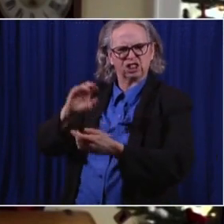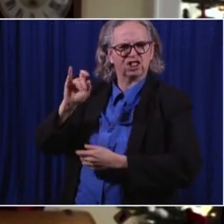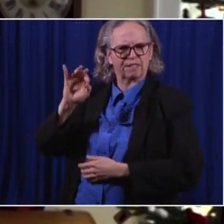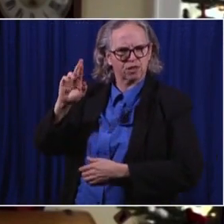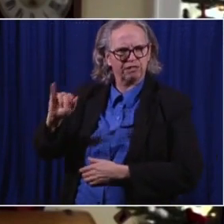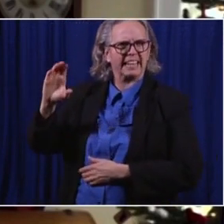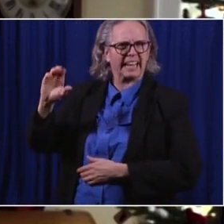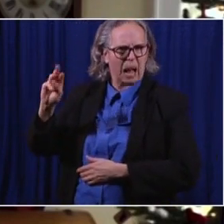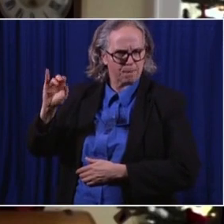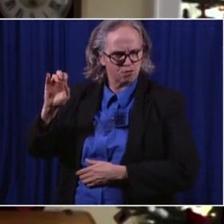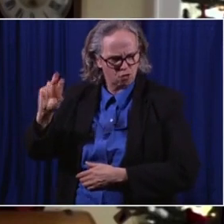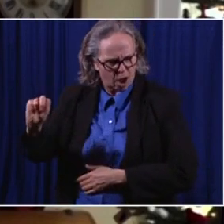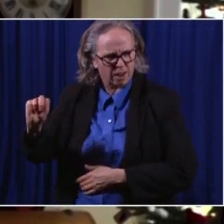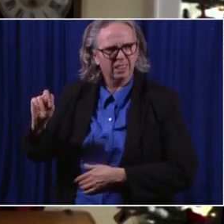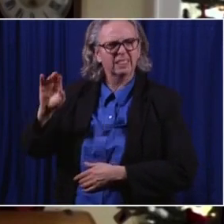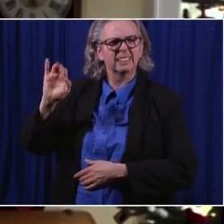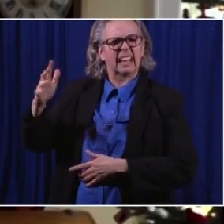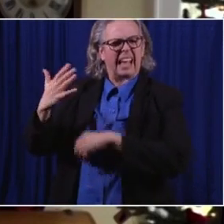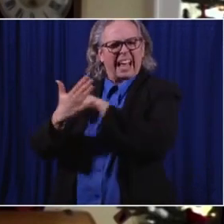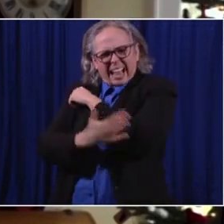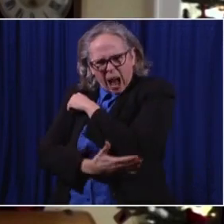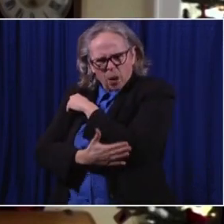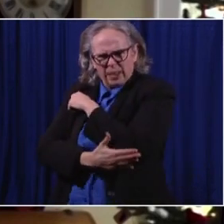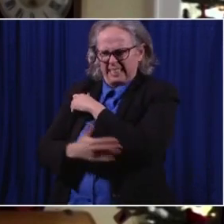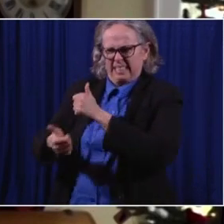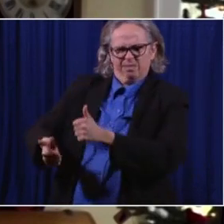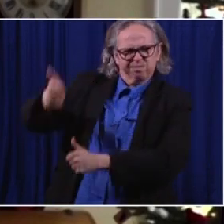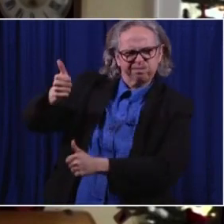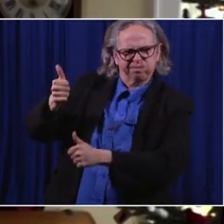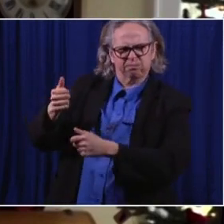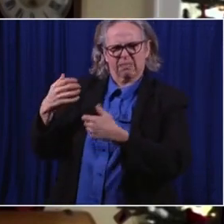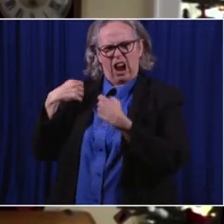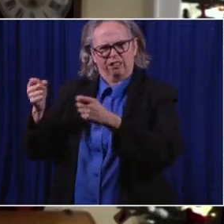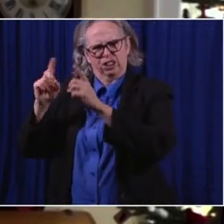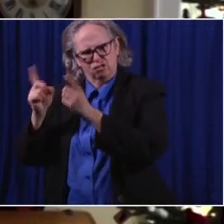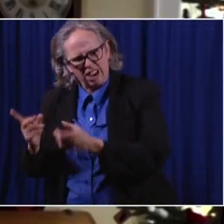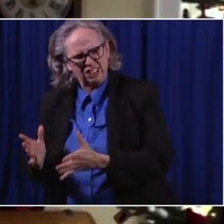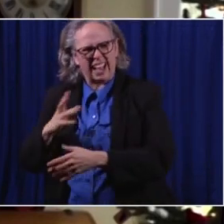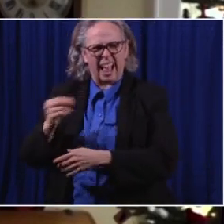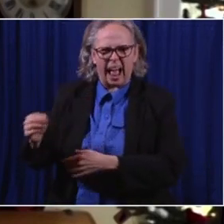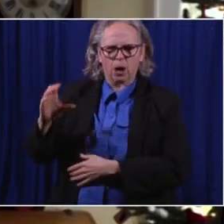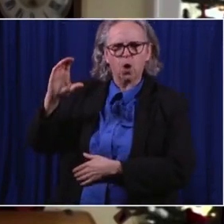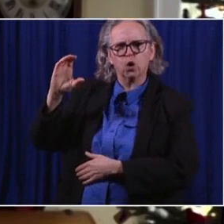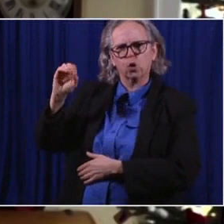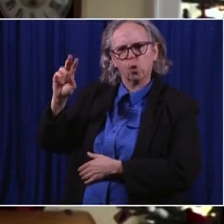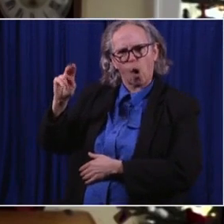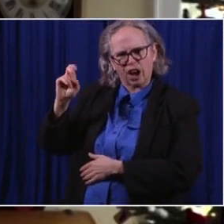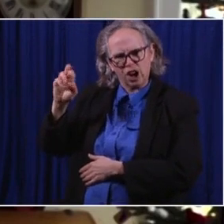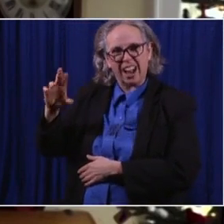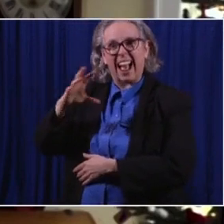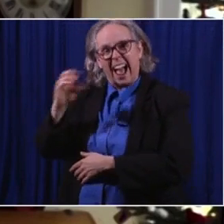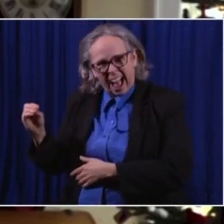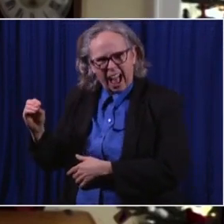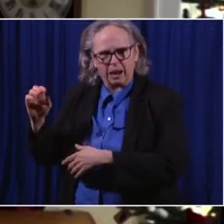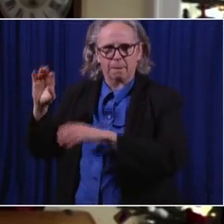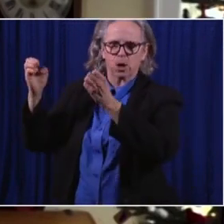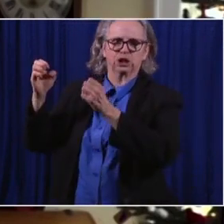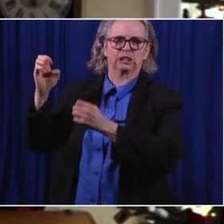is also the Tuscarawas County coroner and emergency room doctor. thank you both for joining